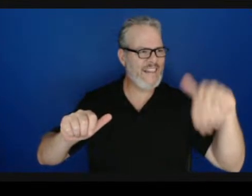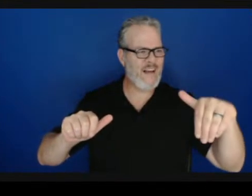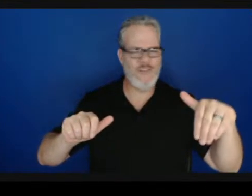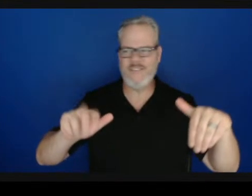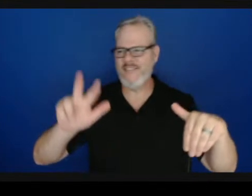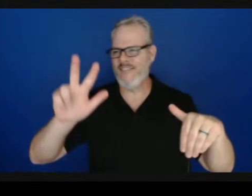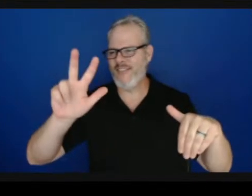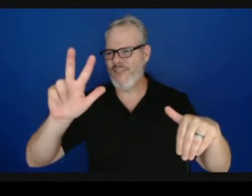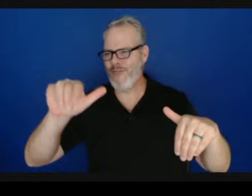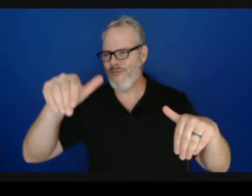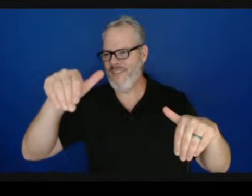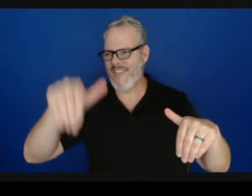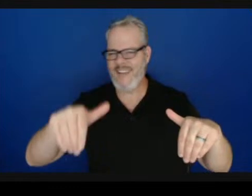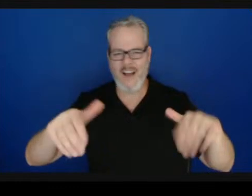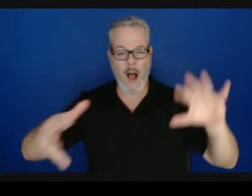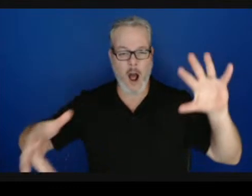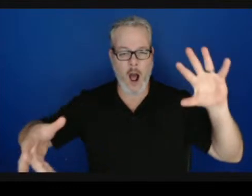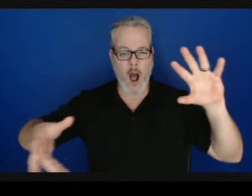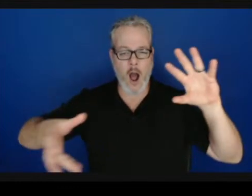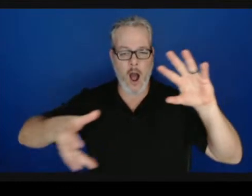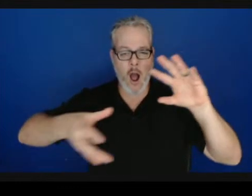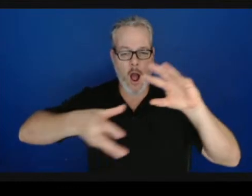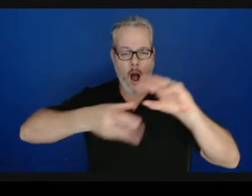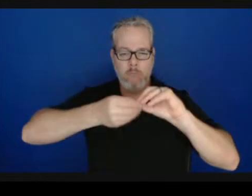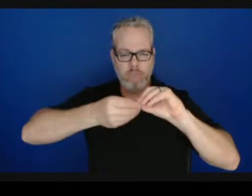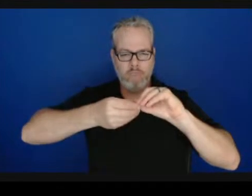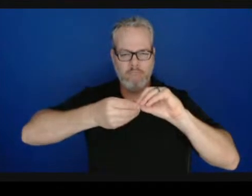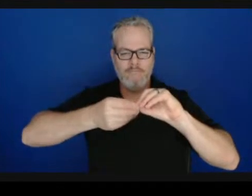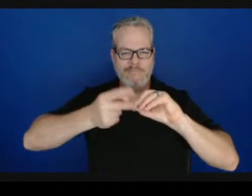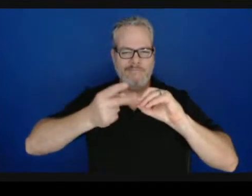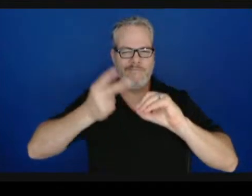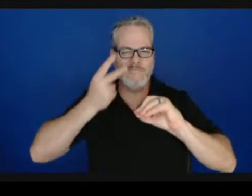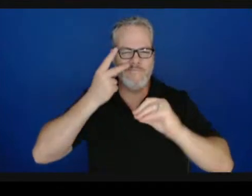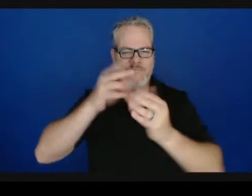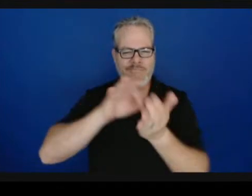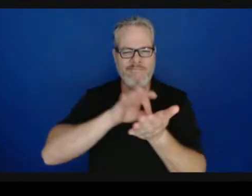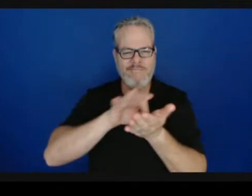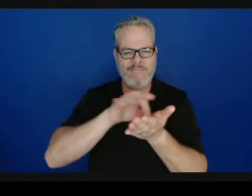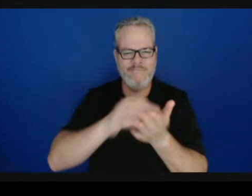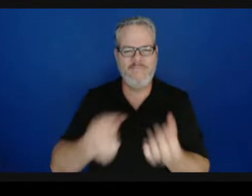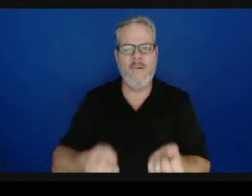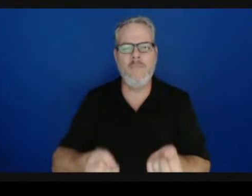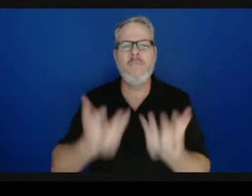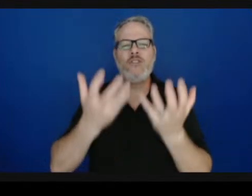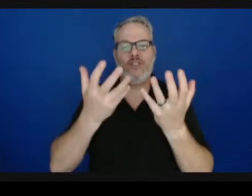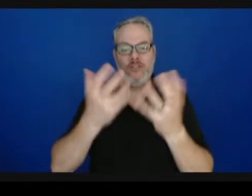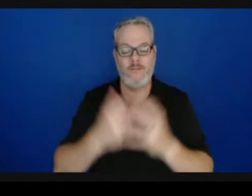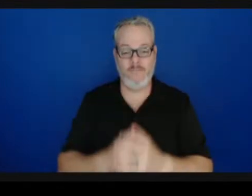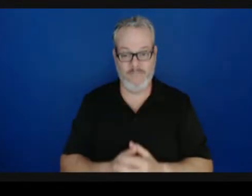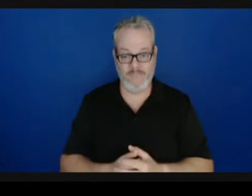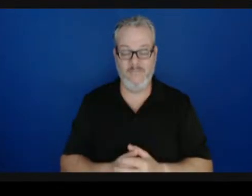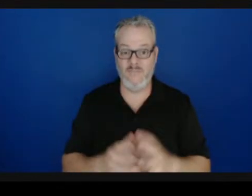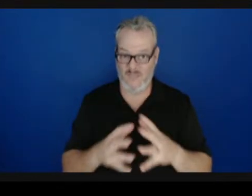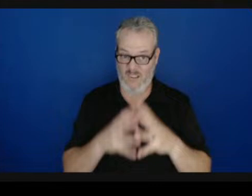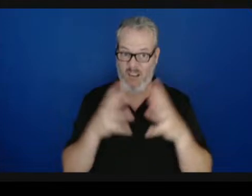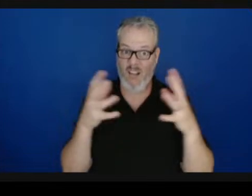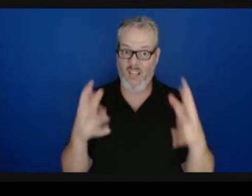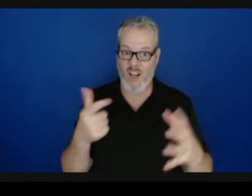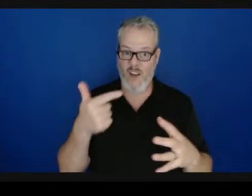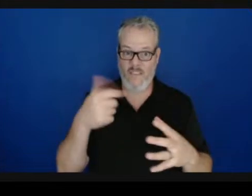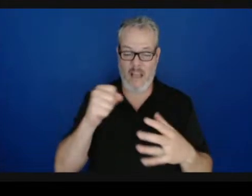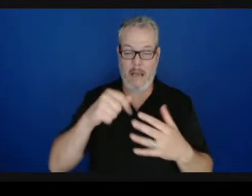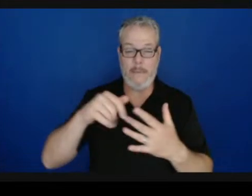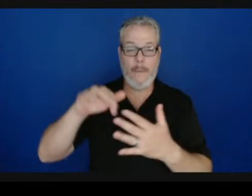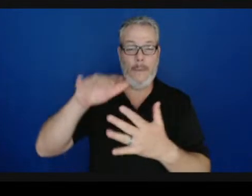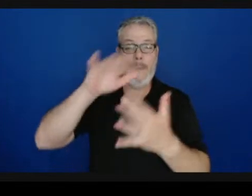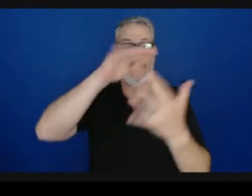from there, and all together, you might get your full emissions from the volcano. So a lot of gas flying around, and that's why it's the main concern right